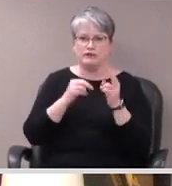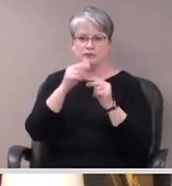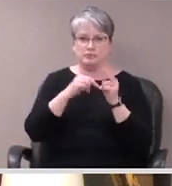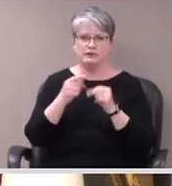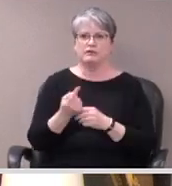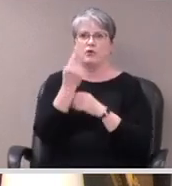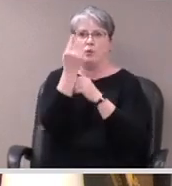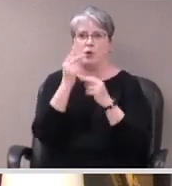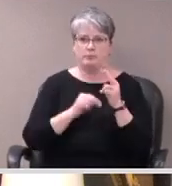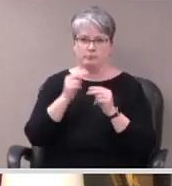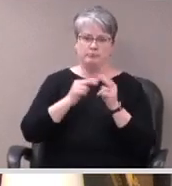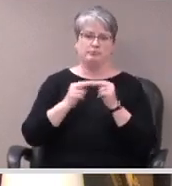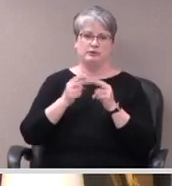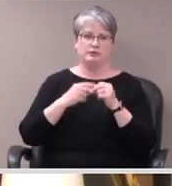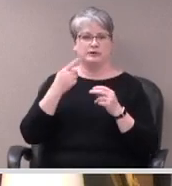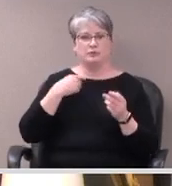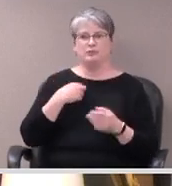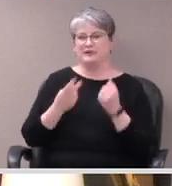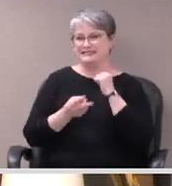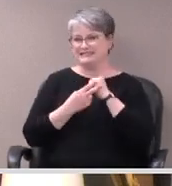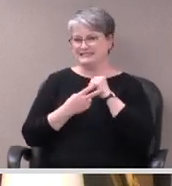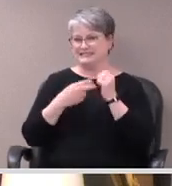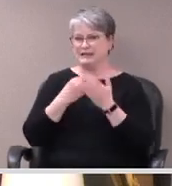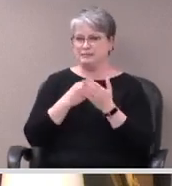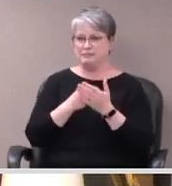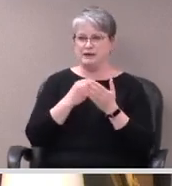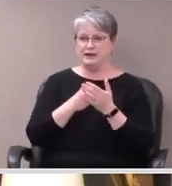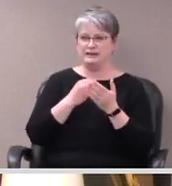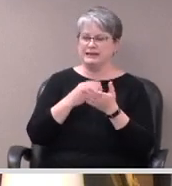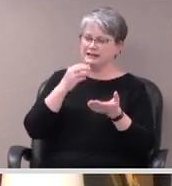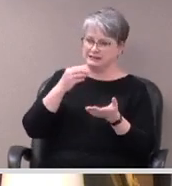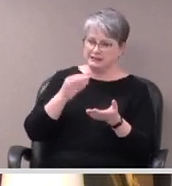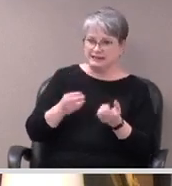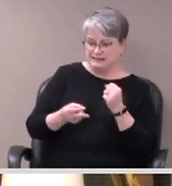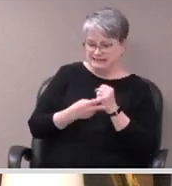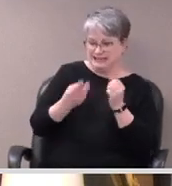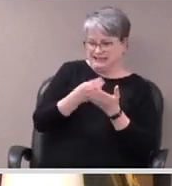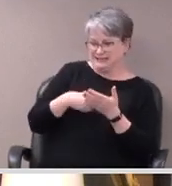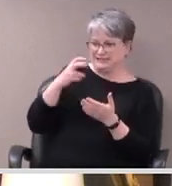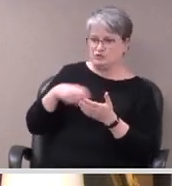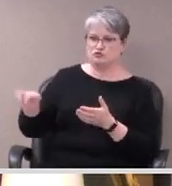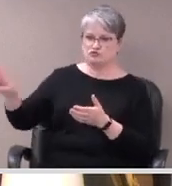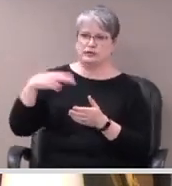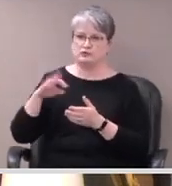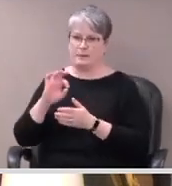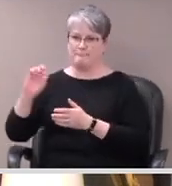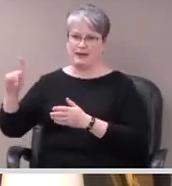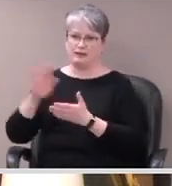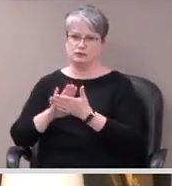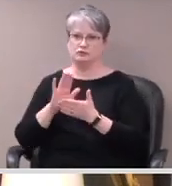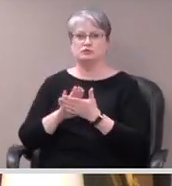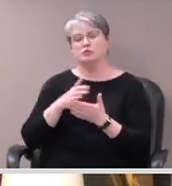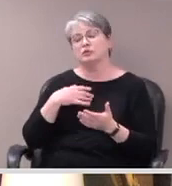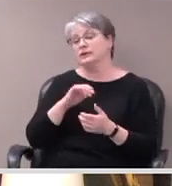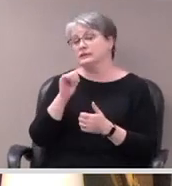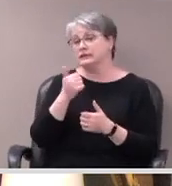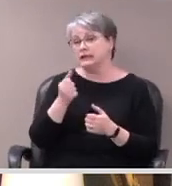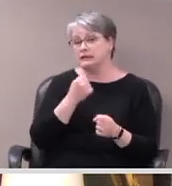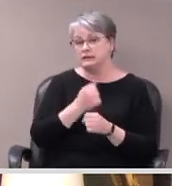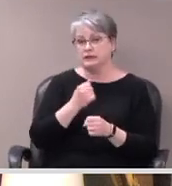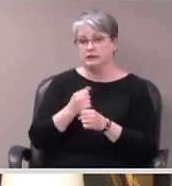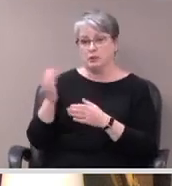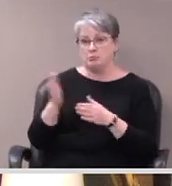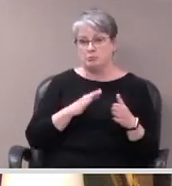order to save money that we can repurpose back to schools. And then we're also working on developing a long-term or a 10-year plan